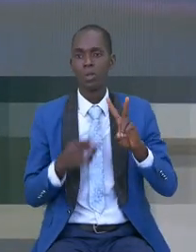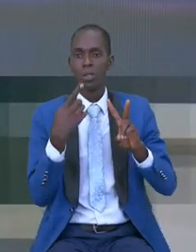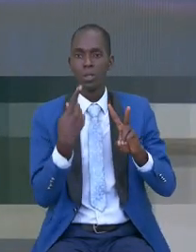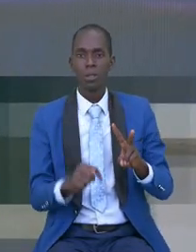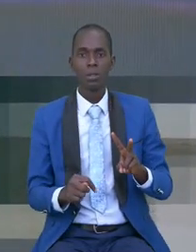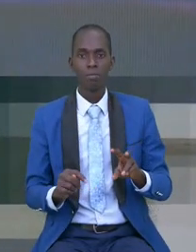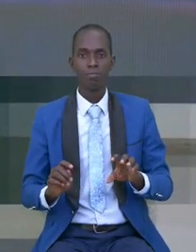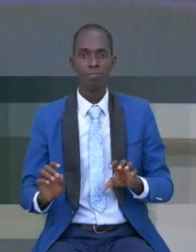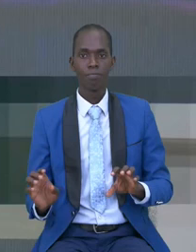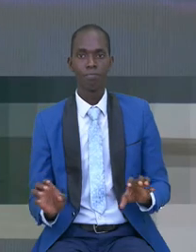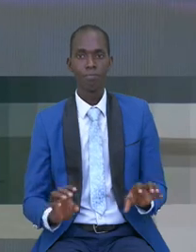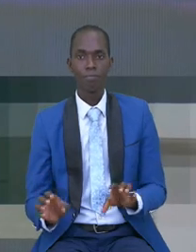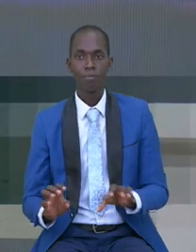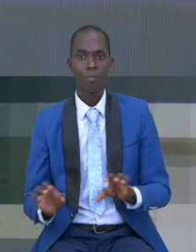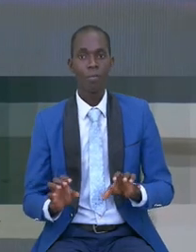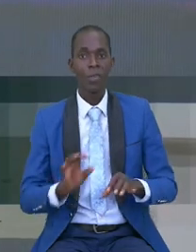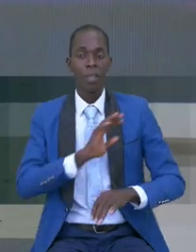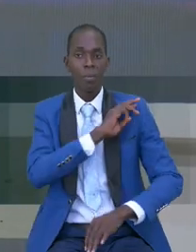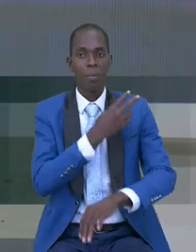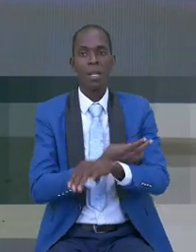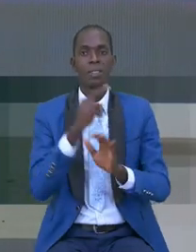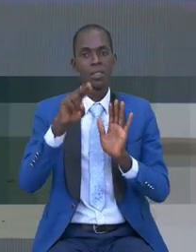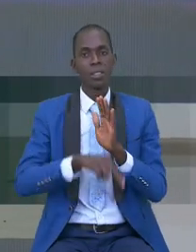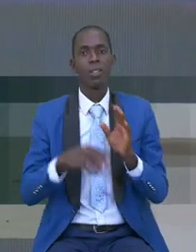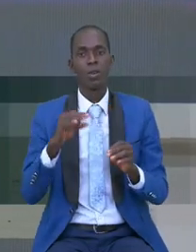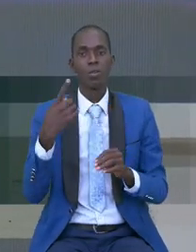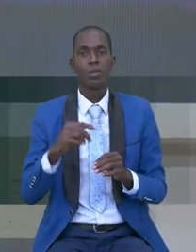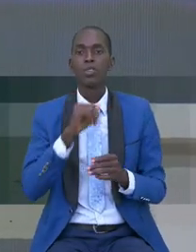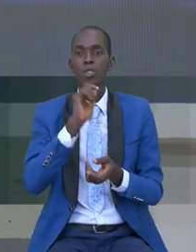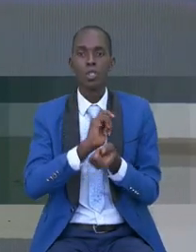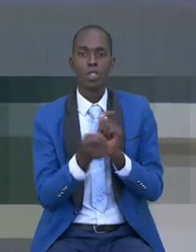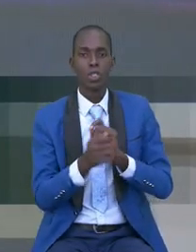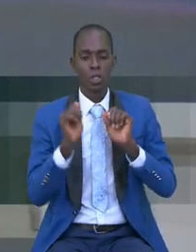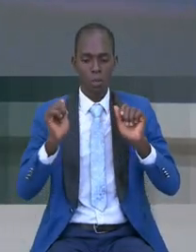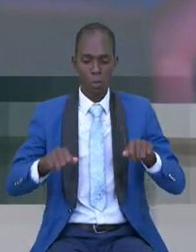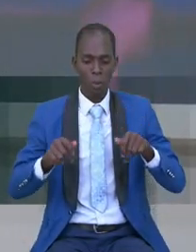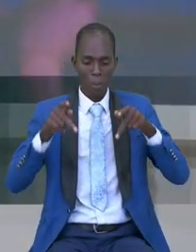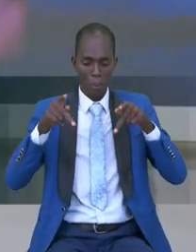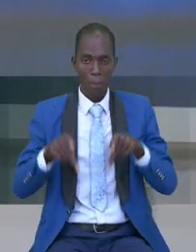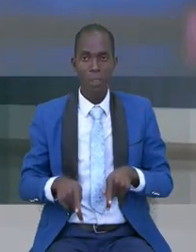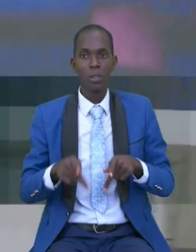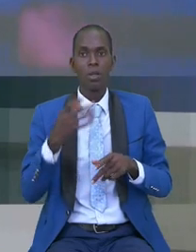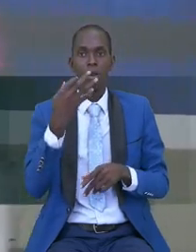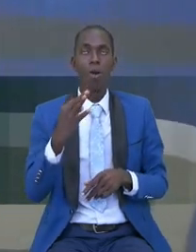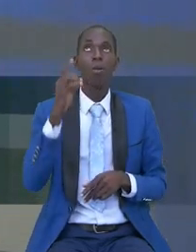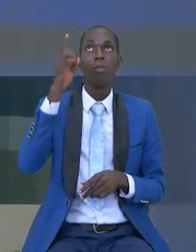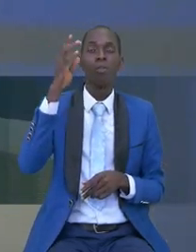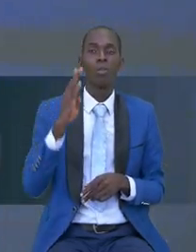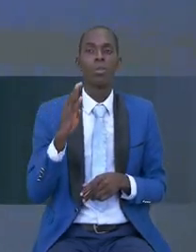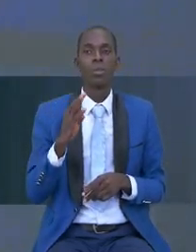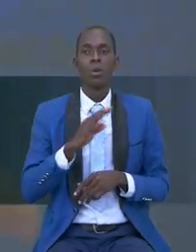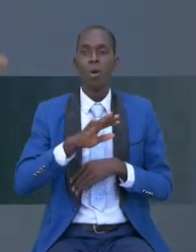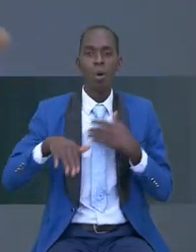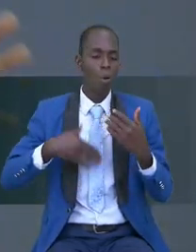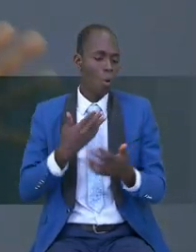active almightiness of the unchangeable person of God.